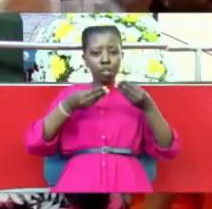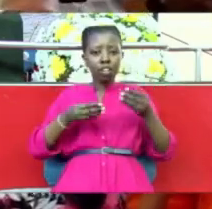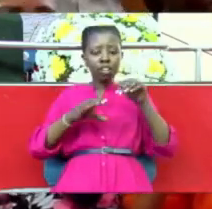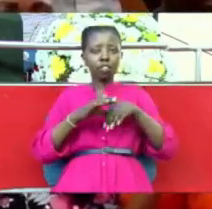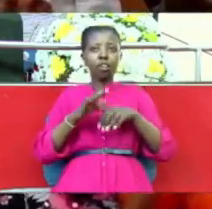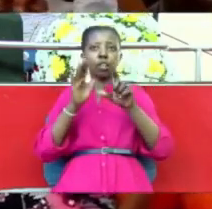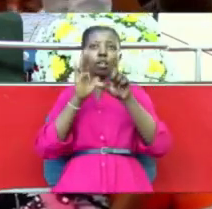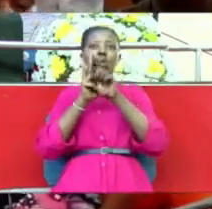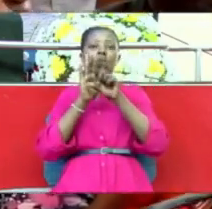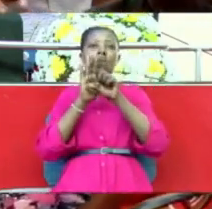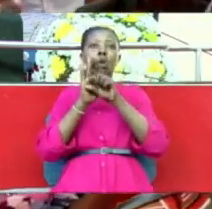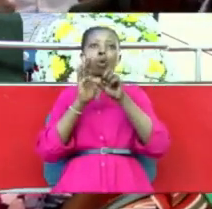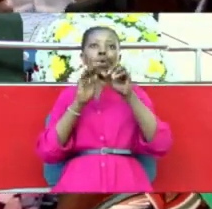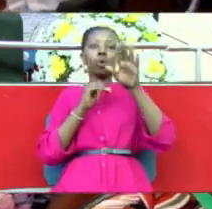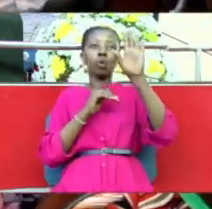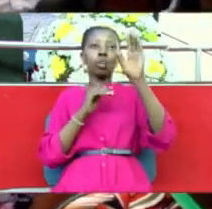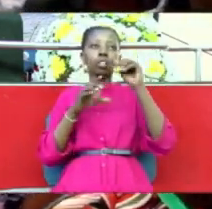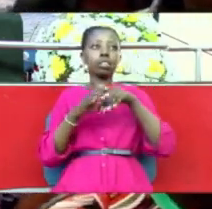which you have laid down in your word,